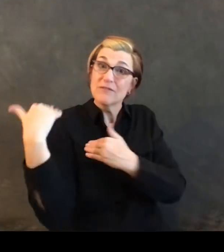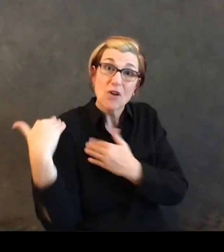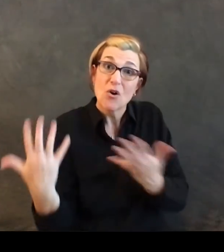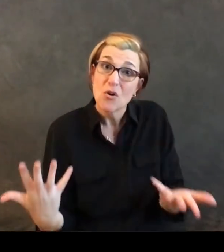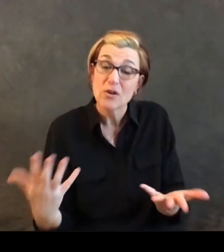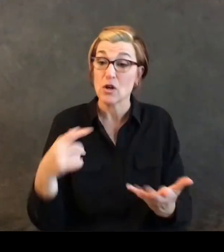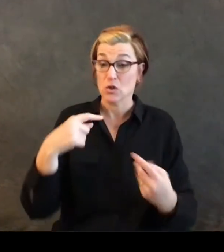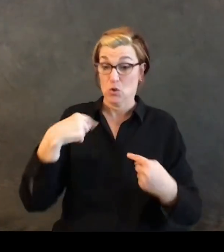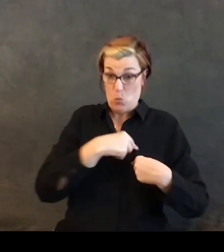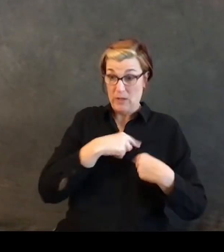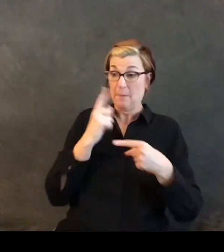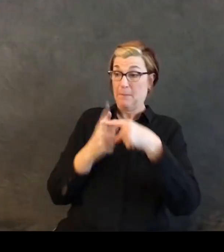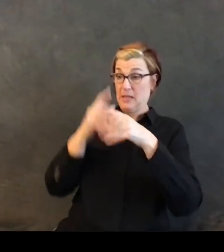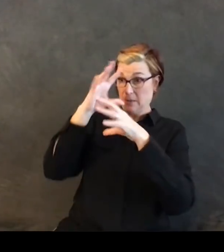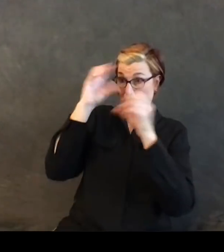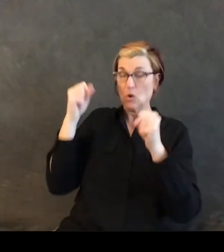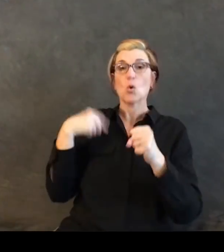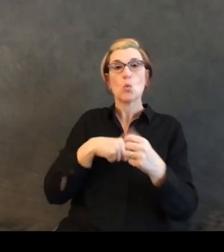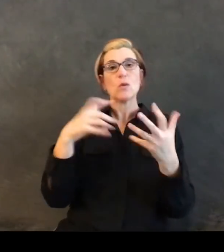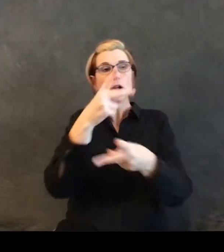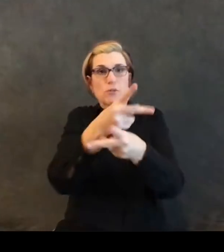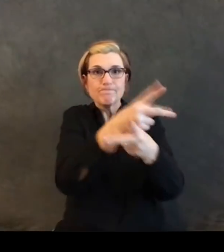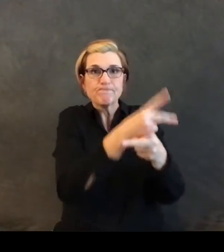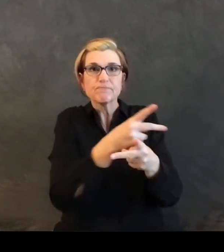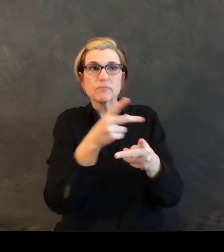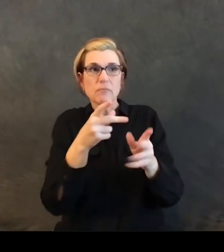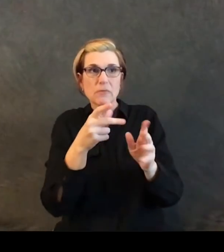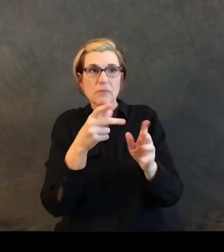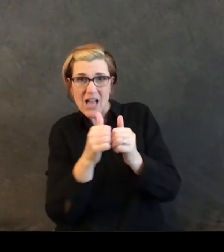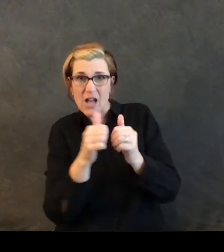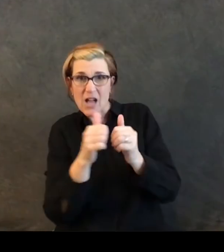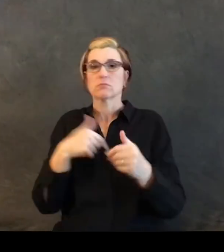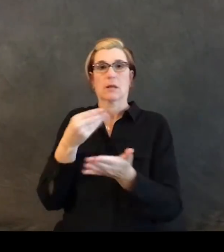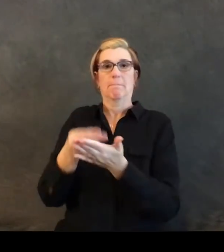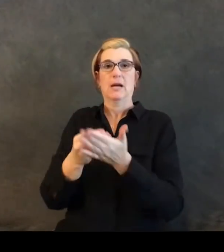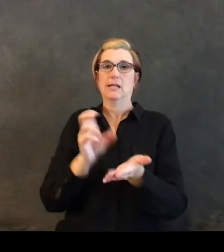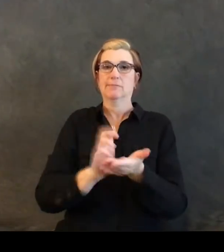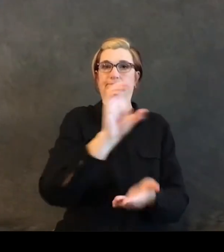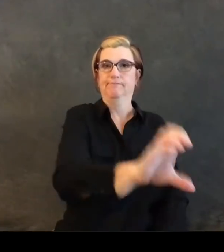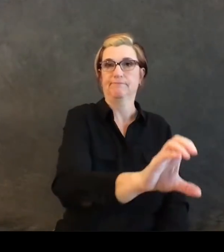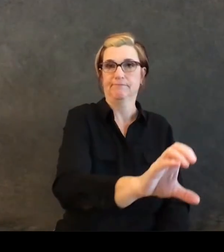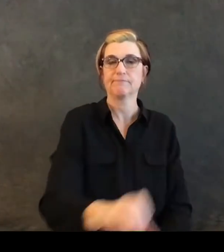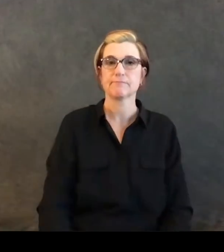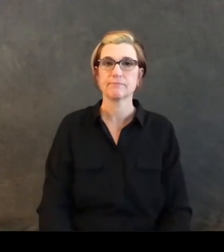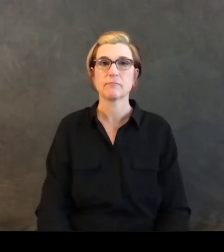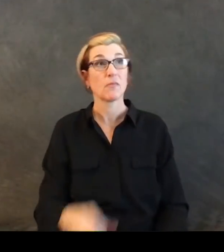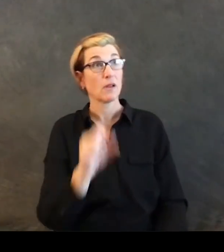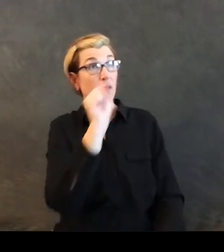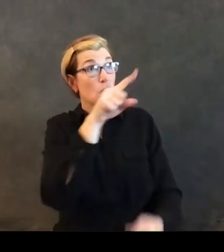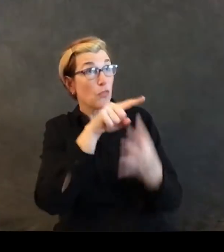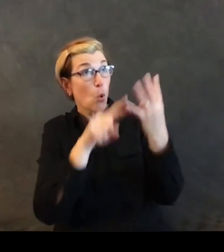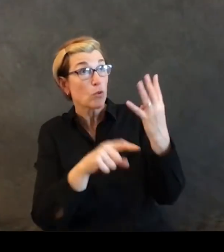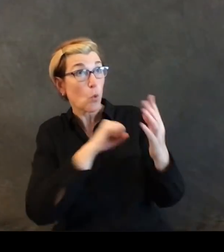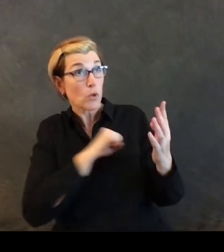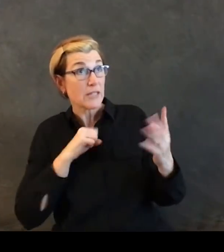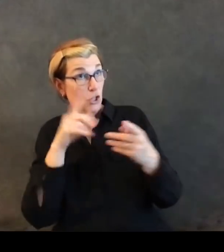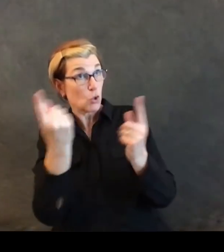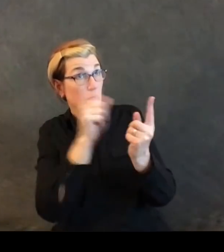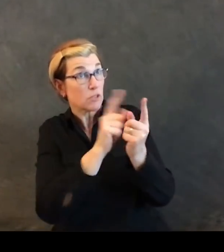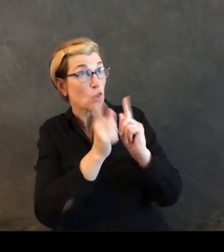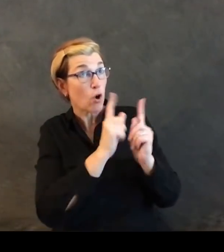hardworking Americans got money, and this was the most efficient way of doing it. Senators that you spoke with, are they in agreement now? I'm not going to comment